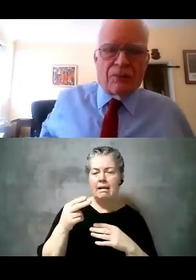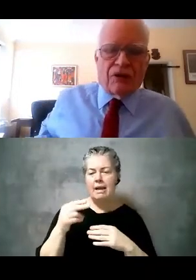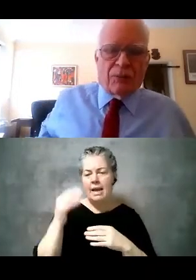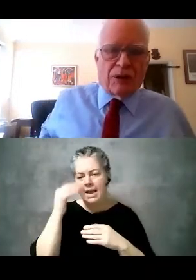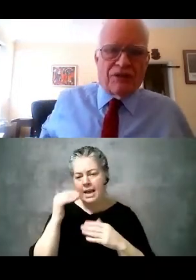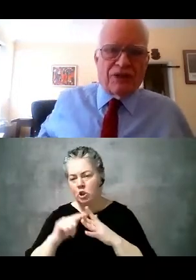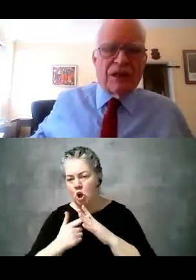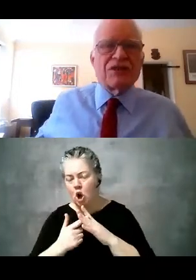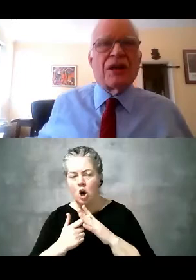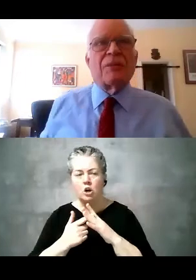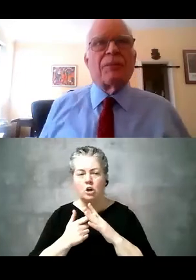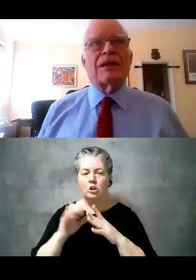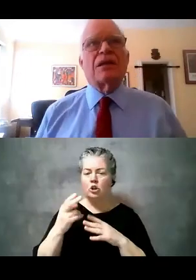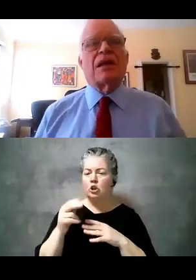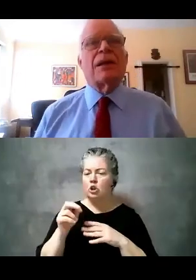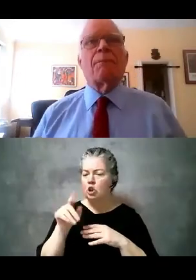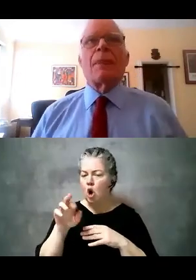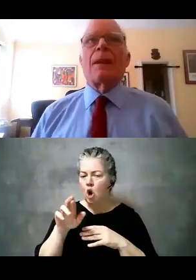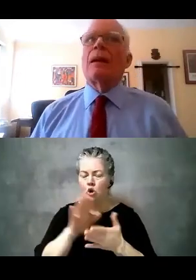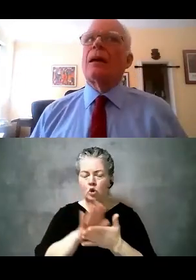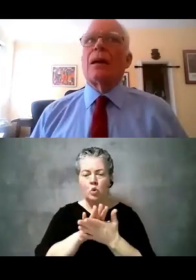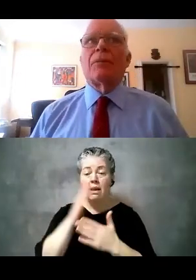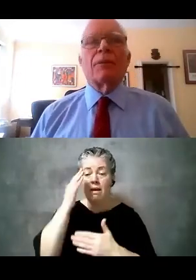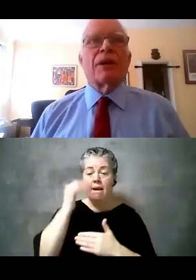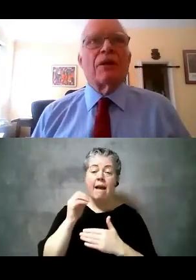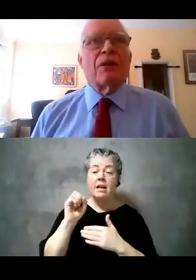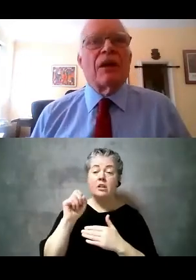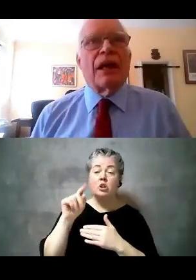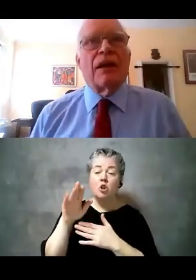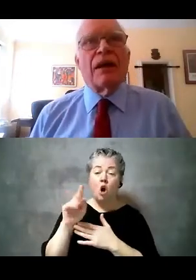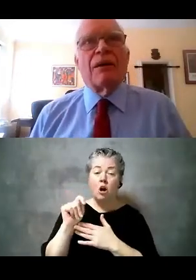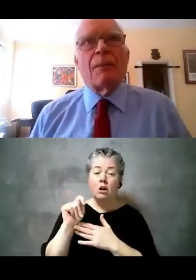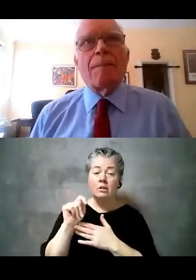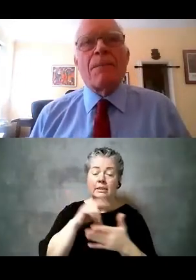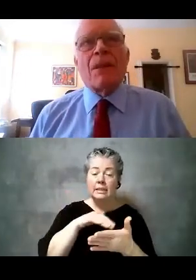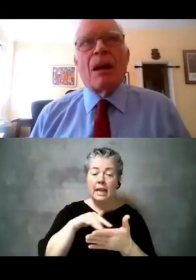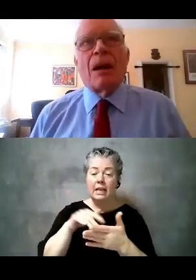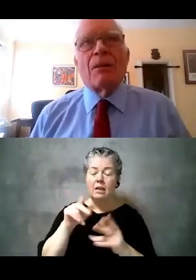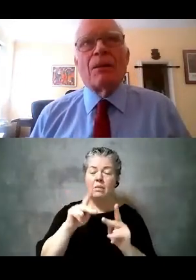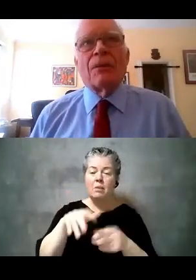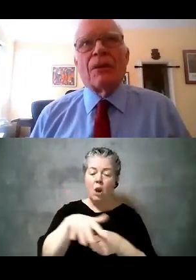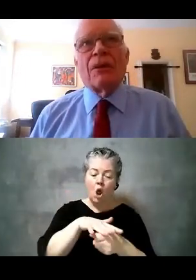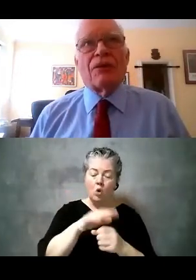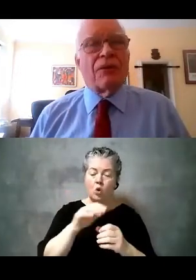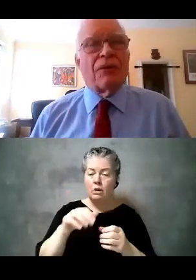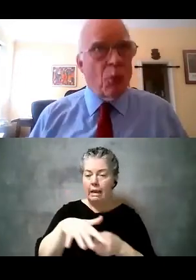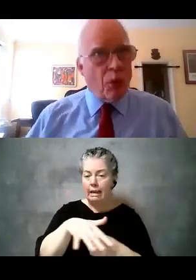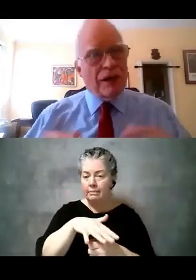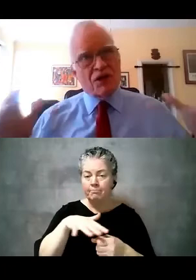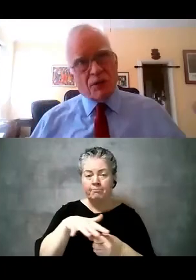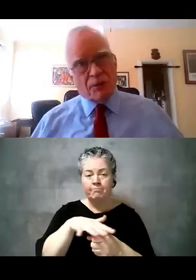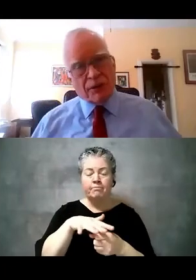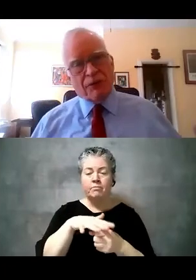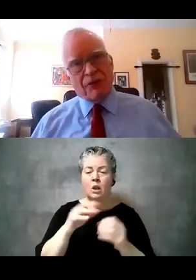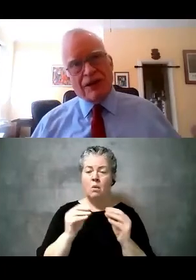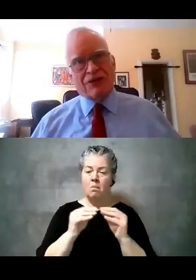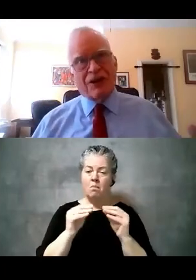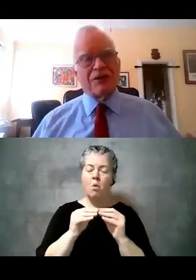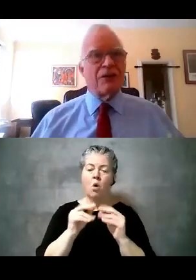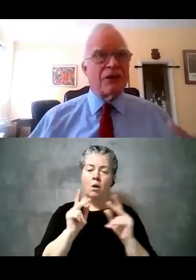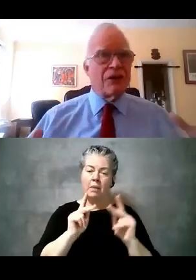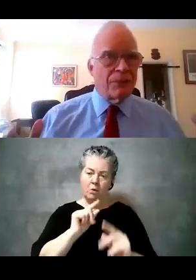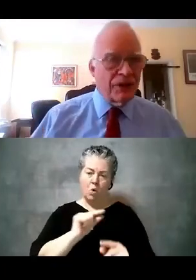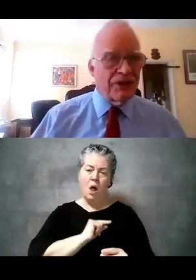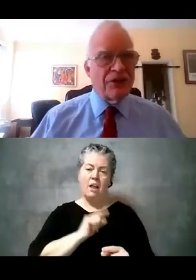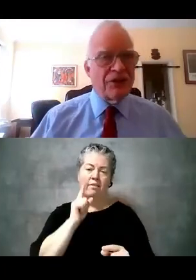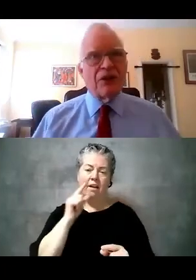school experiments. In the Head Start Impact Study, people in a local area, there's more eligible people for Head Start